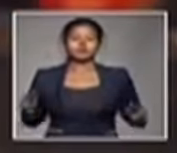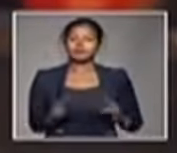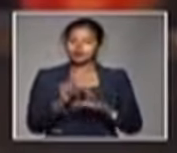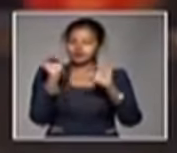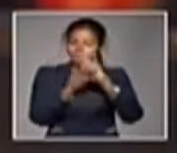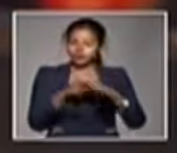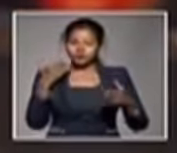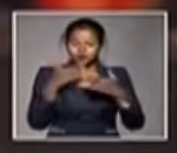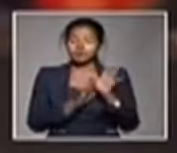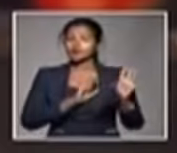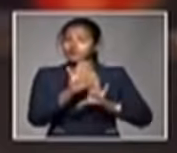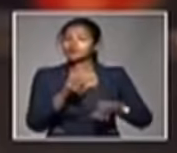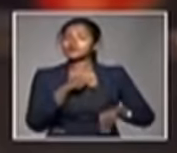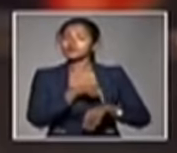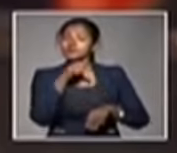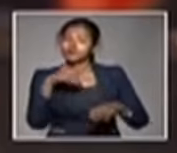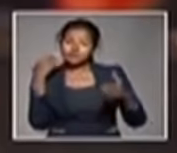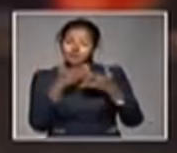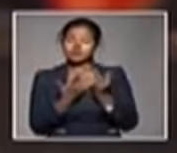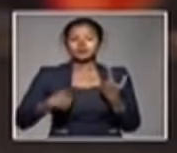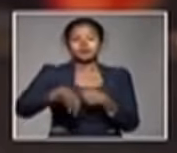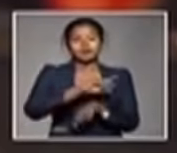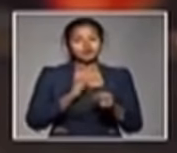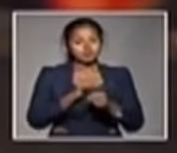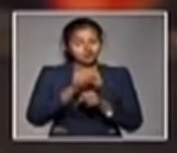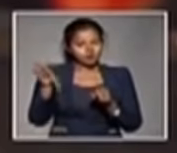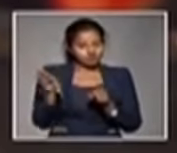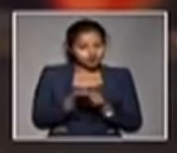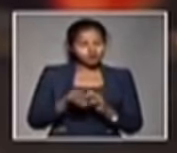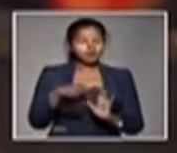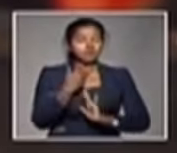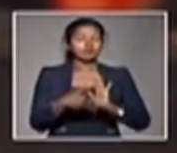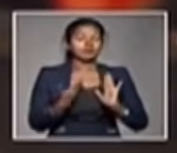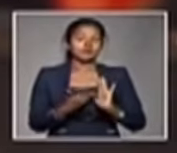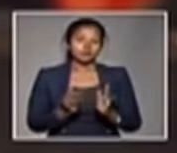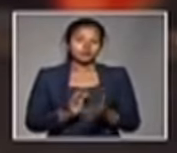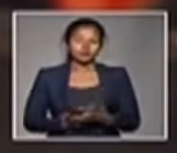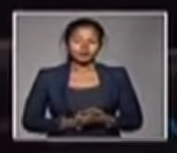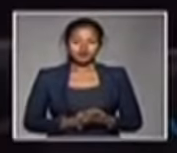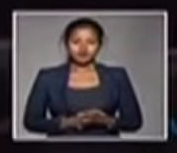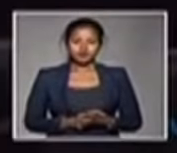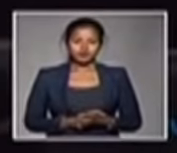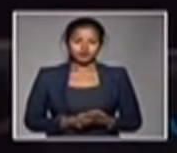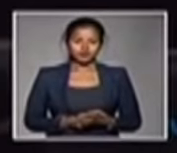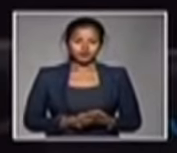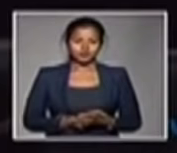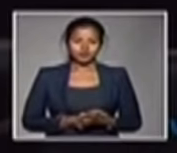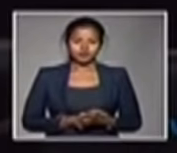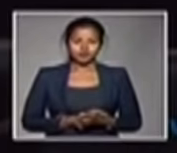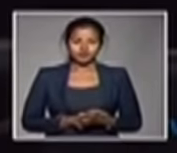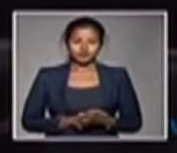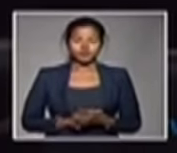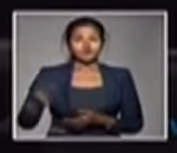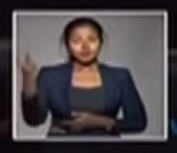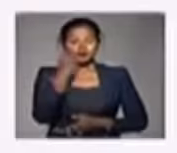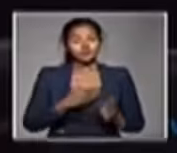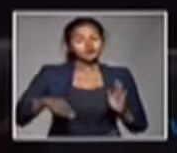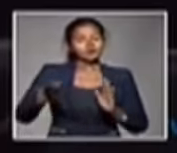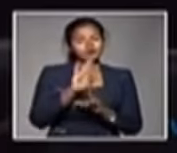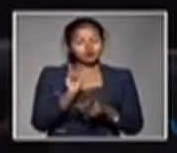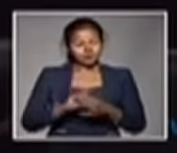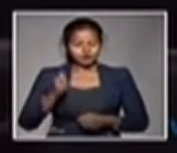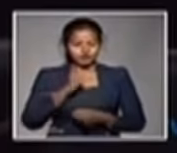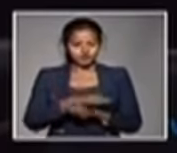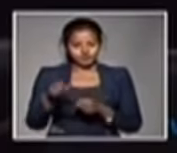over the current situation surrounding COVID-19 in the country. COVID. The second wave of COVID-19 seems